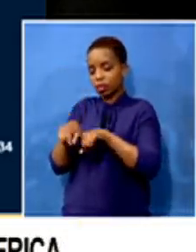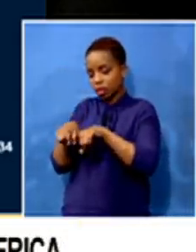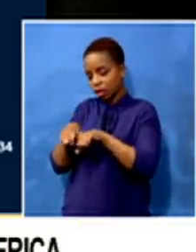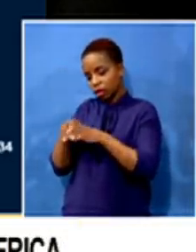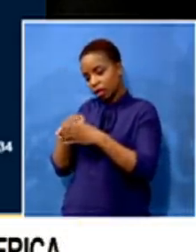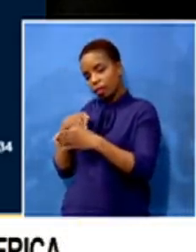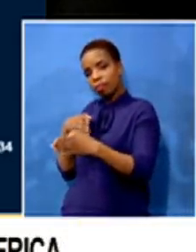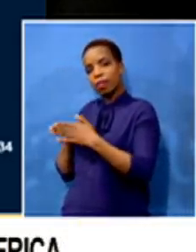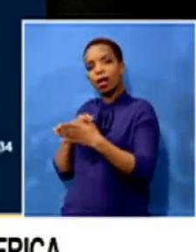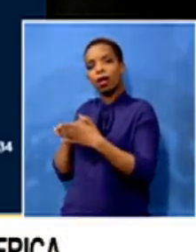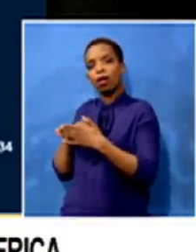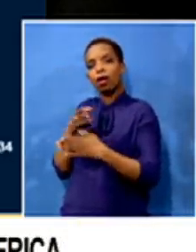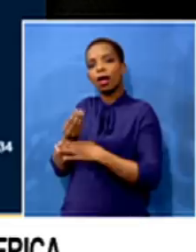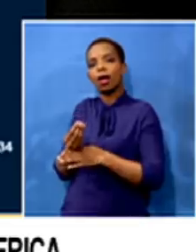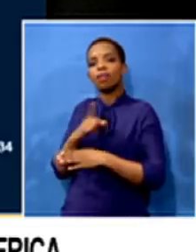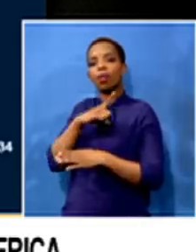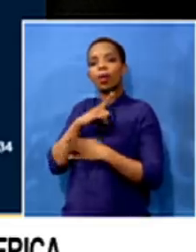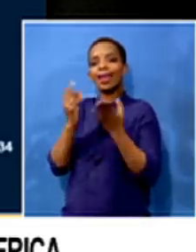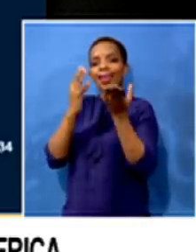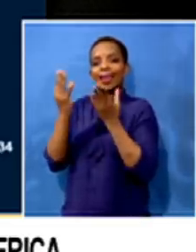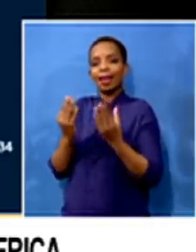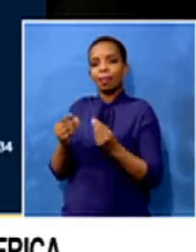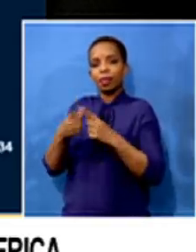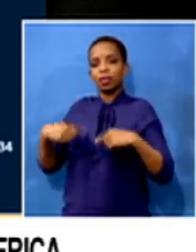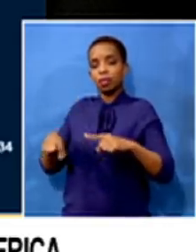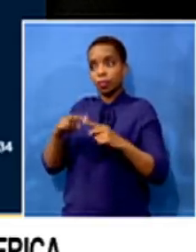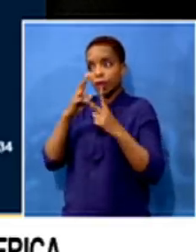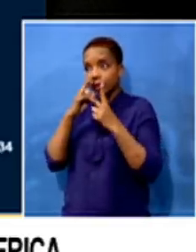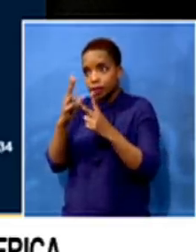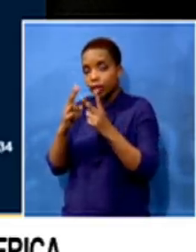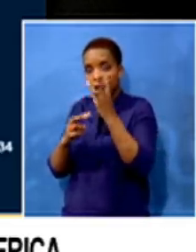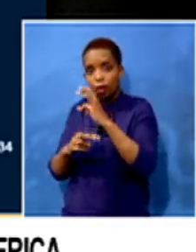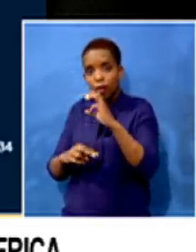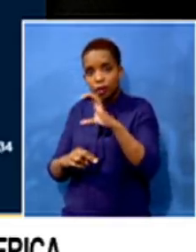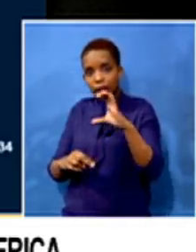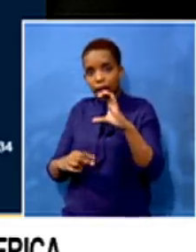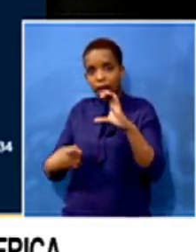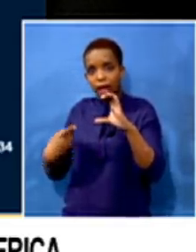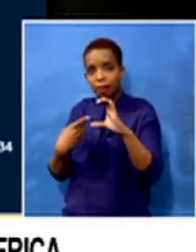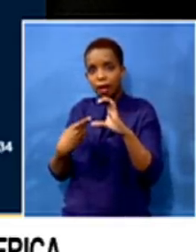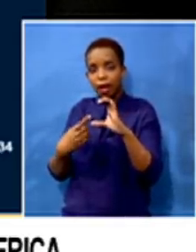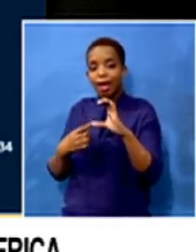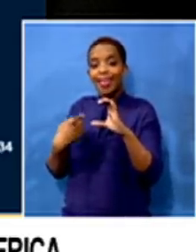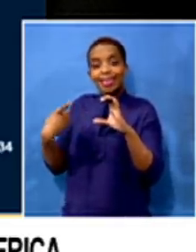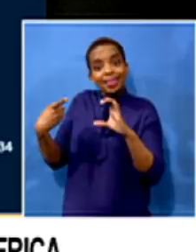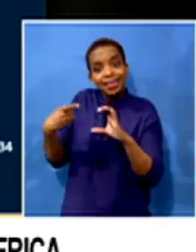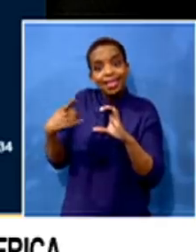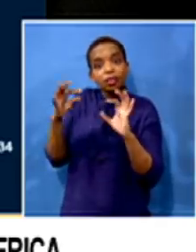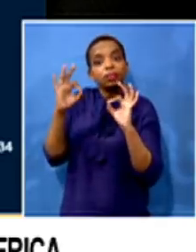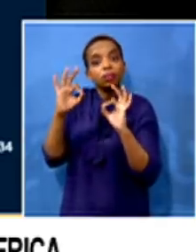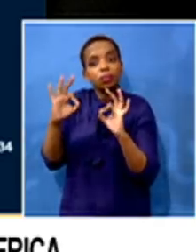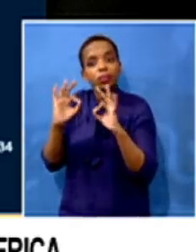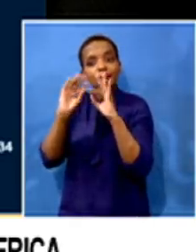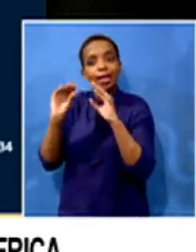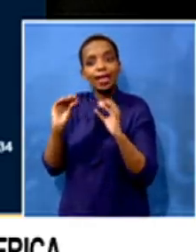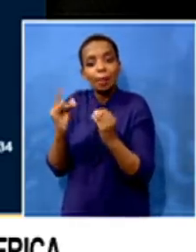the numbers that we actually see, what are we seeing? Are these actual numbers as they are playing out